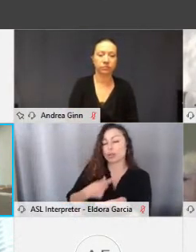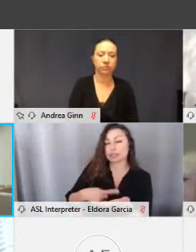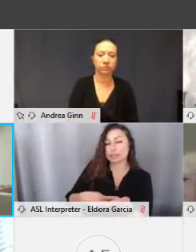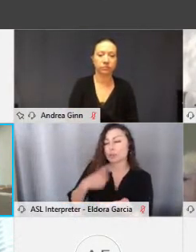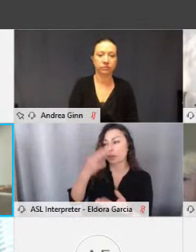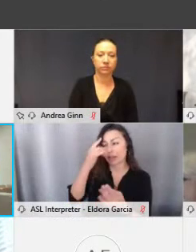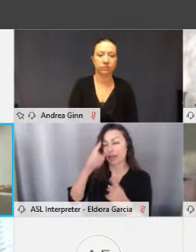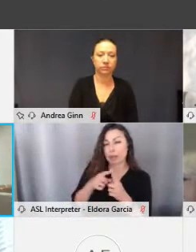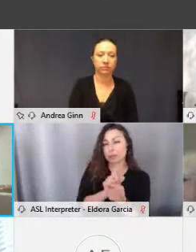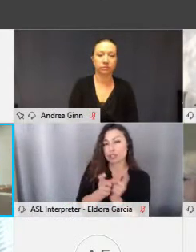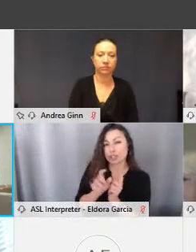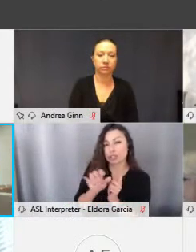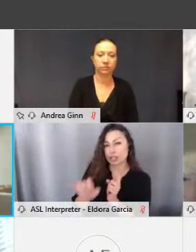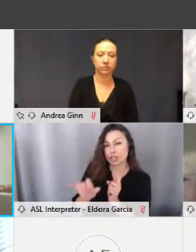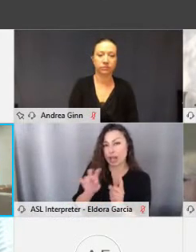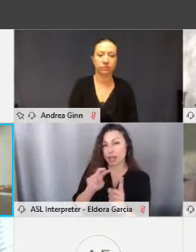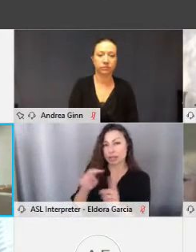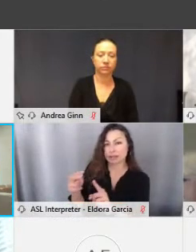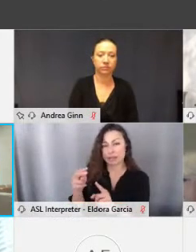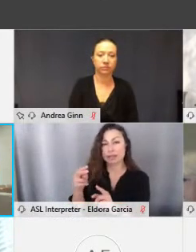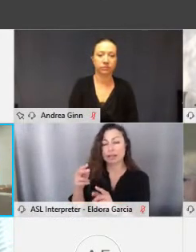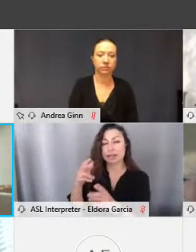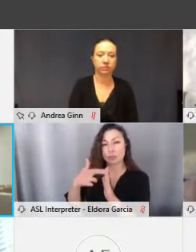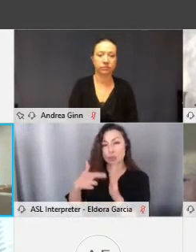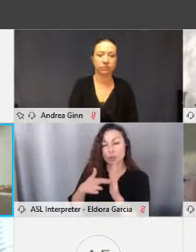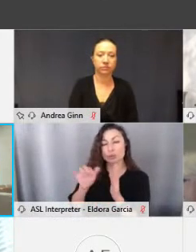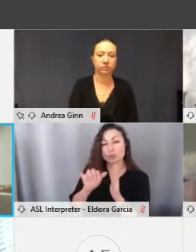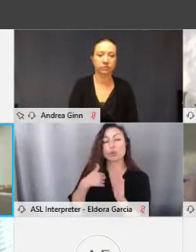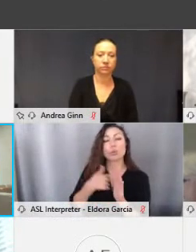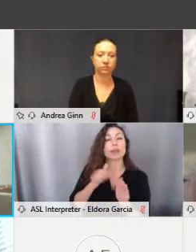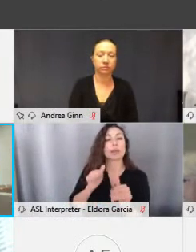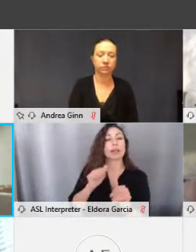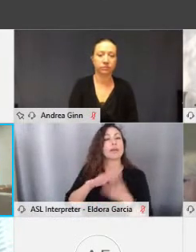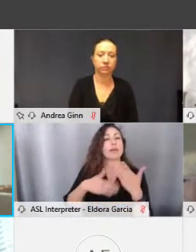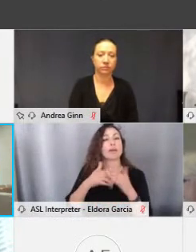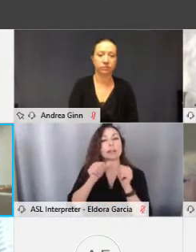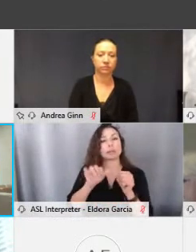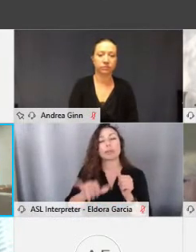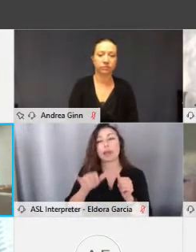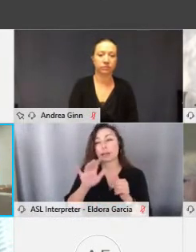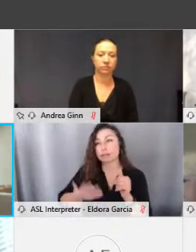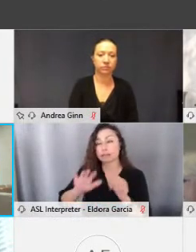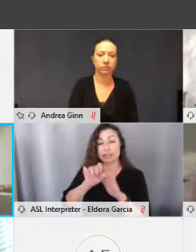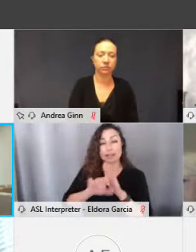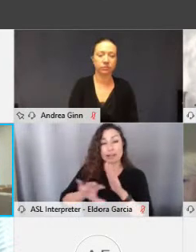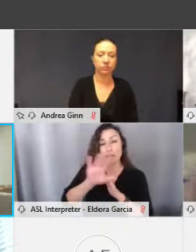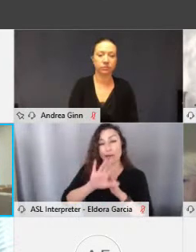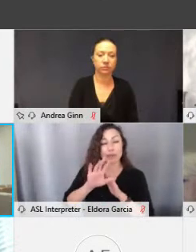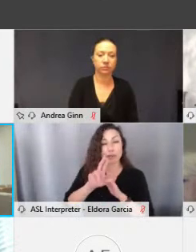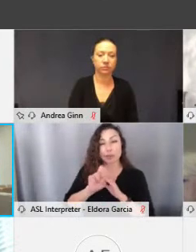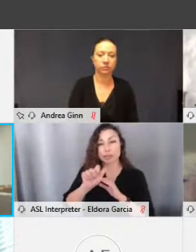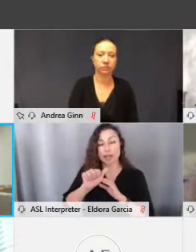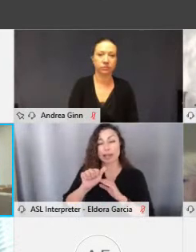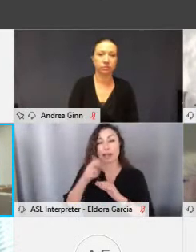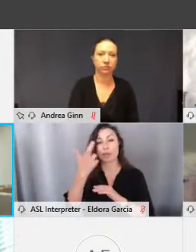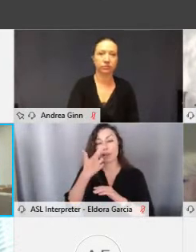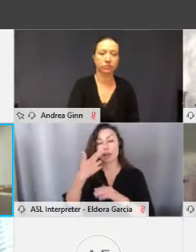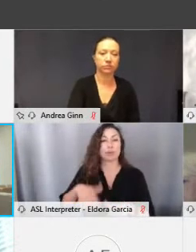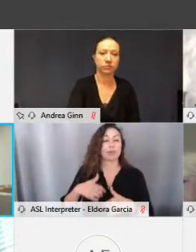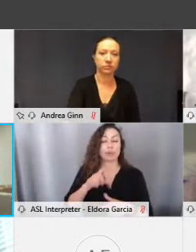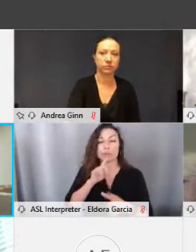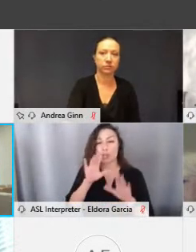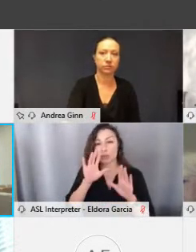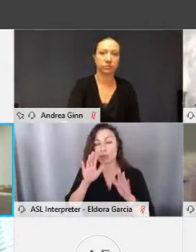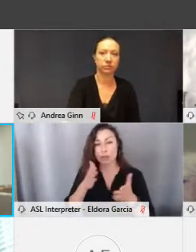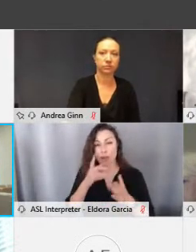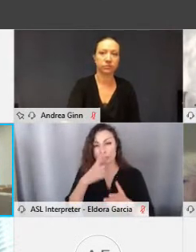as well. So that we can all continue this. I think states across the country realize what a great way